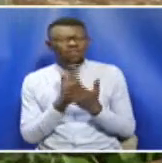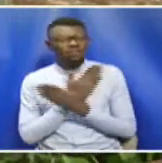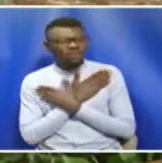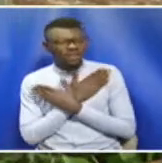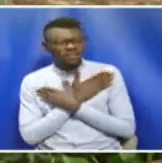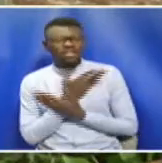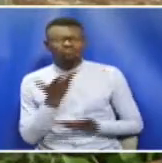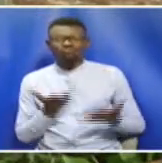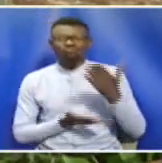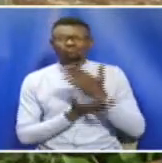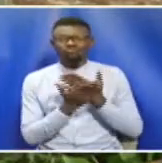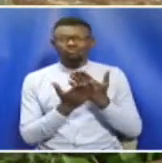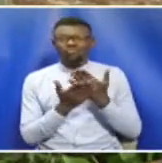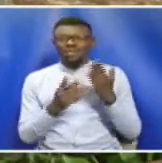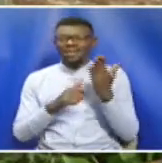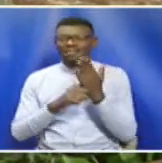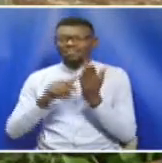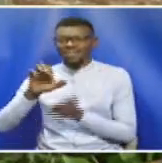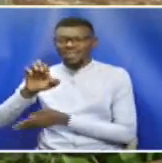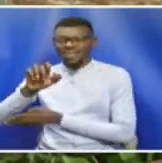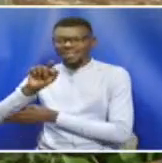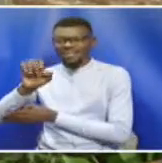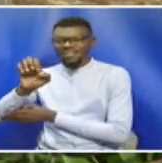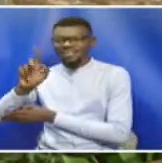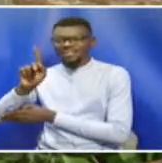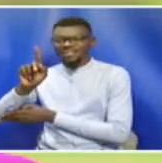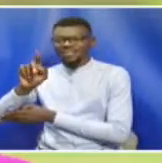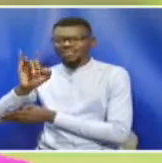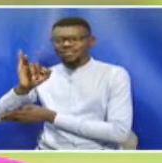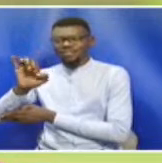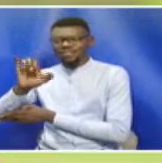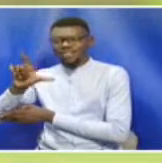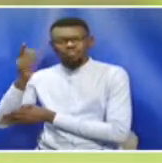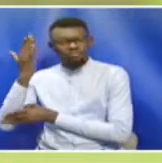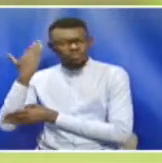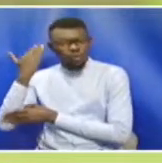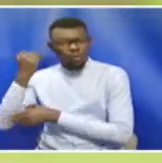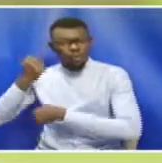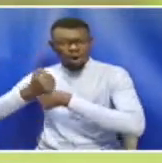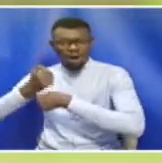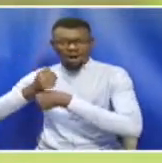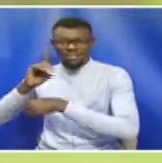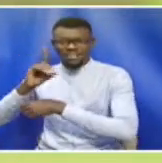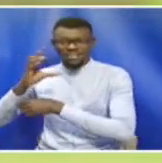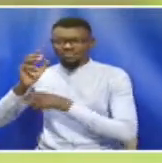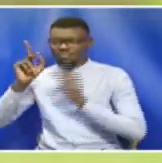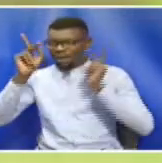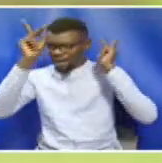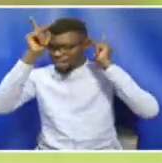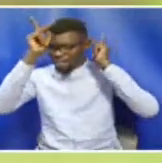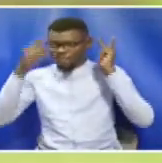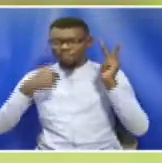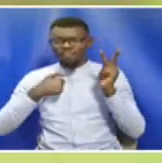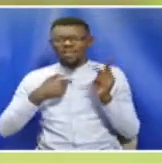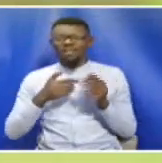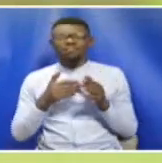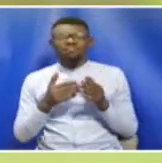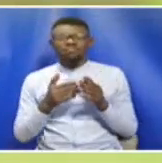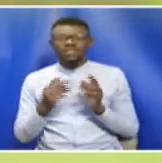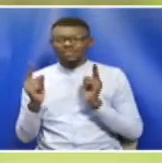Ezekiel Nyarangi, who was then DC for Kakamega. I've had the opportunity to meet Mrs. Nyarangi, the wife